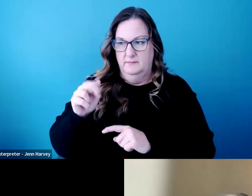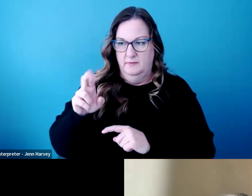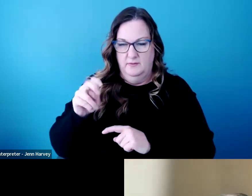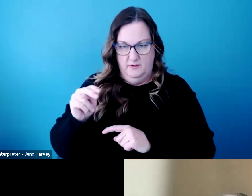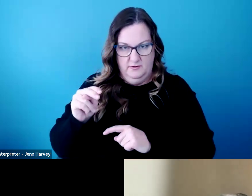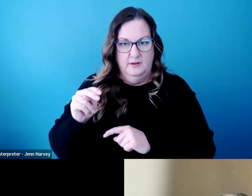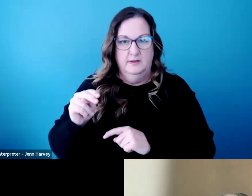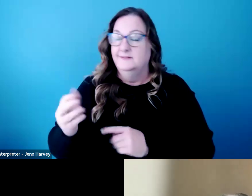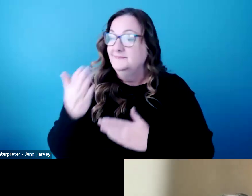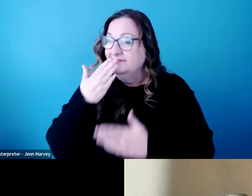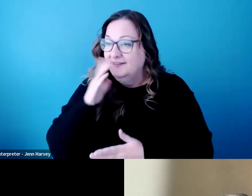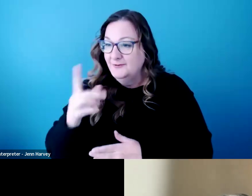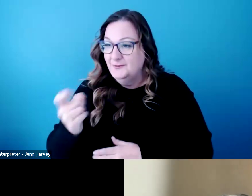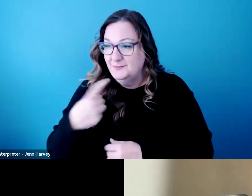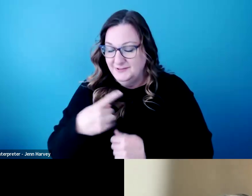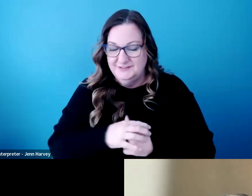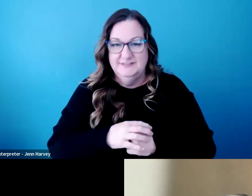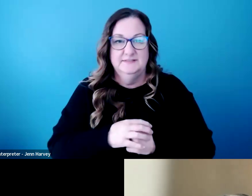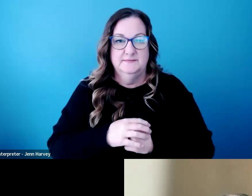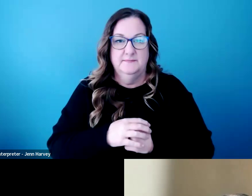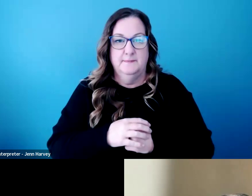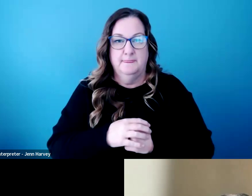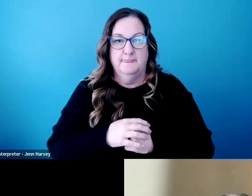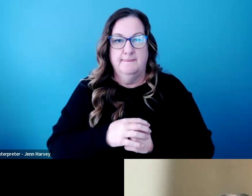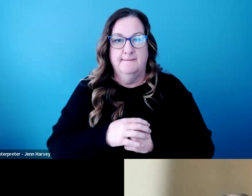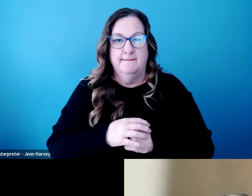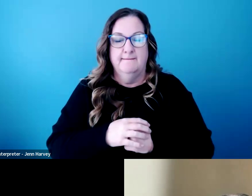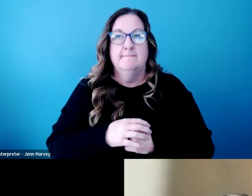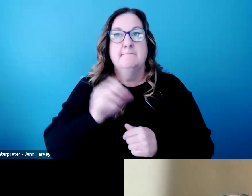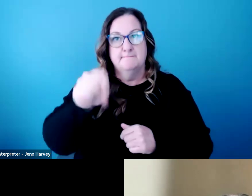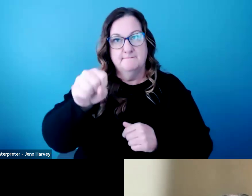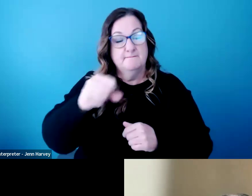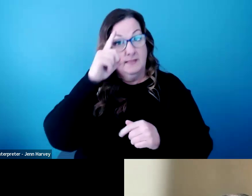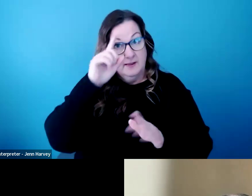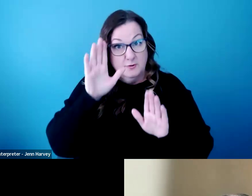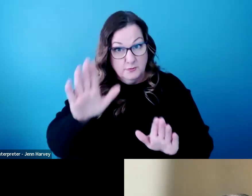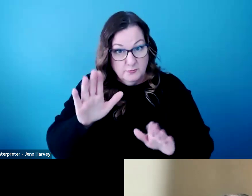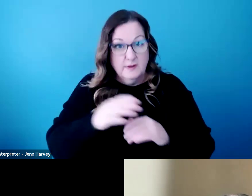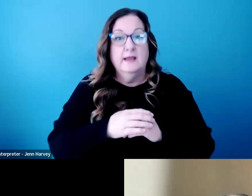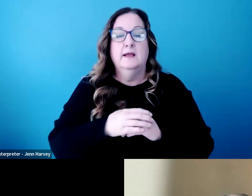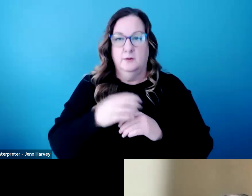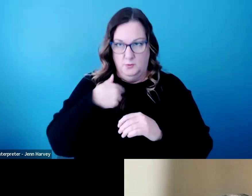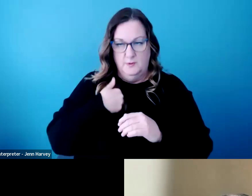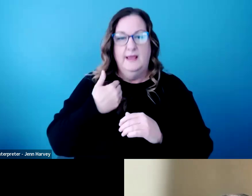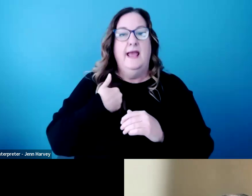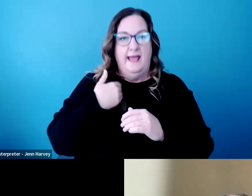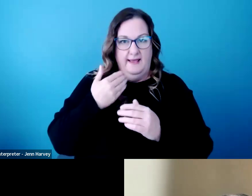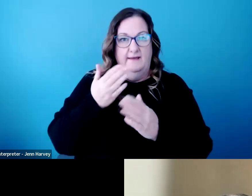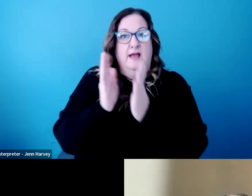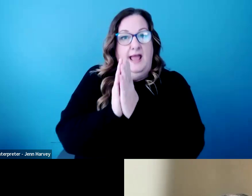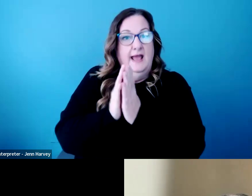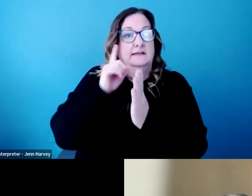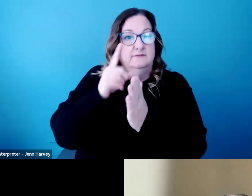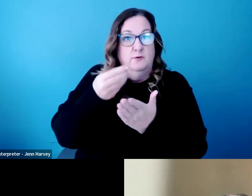I appreciate your question. I think it's great. We do have built into the request for appropriations that